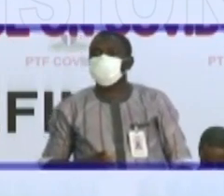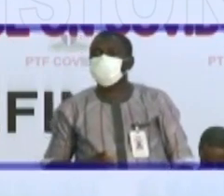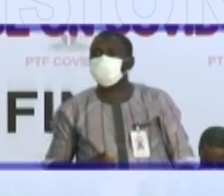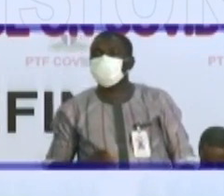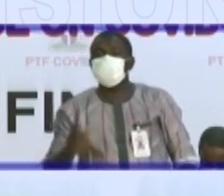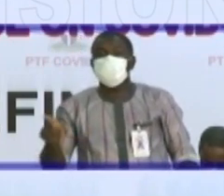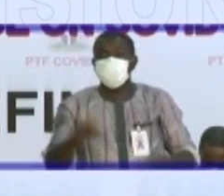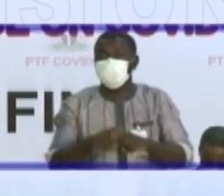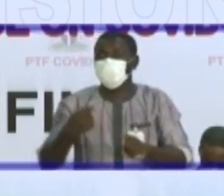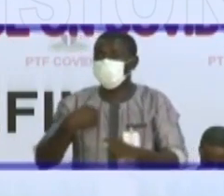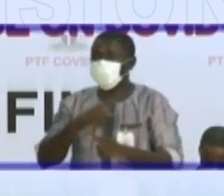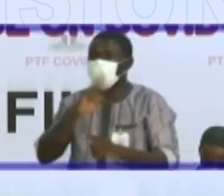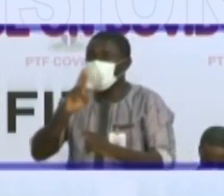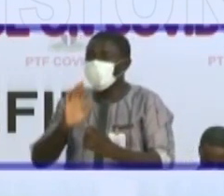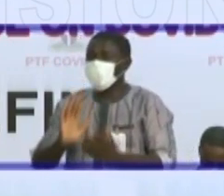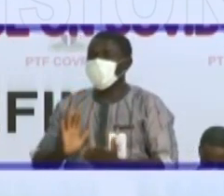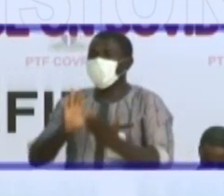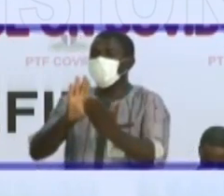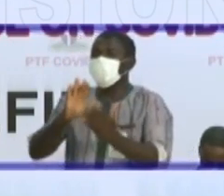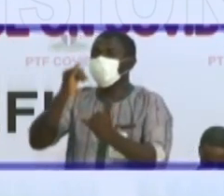as we're approaching the end of